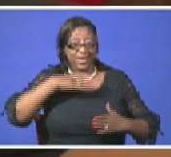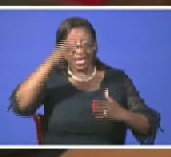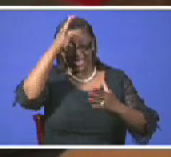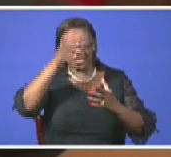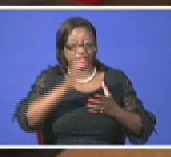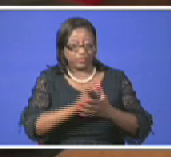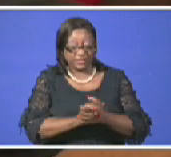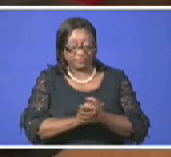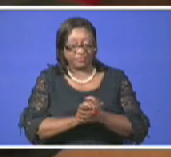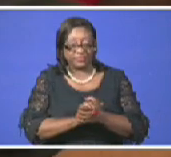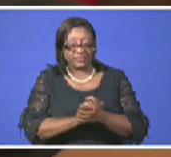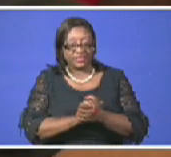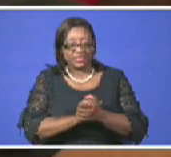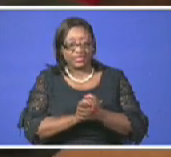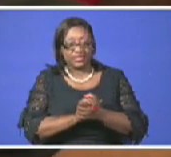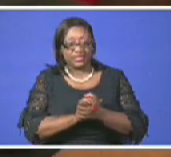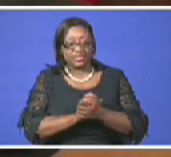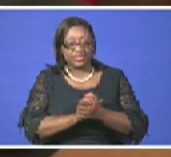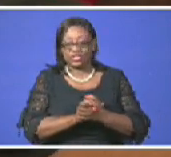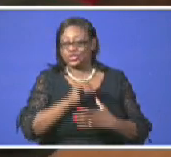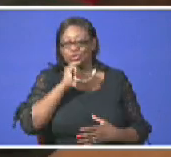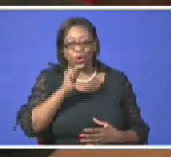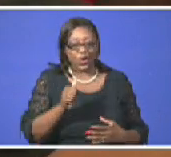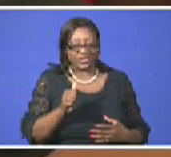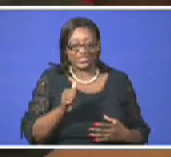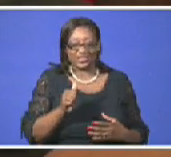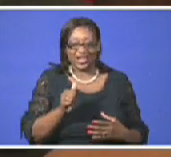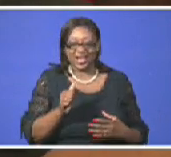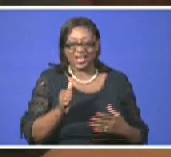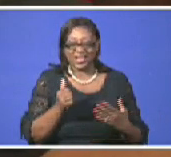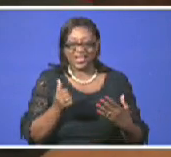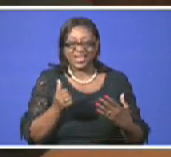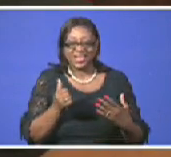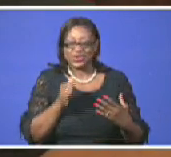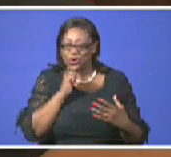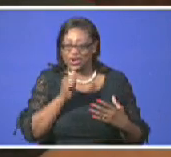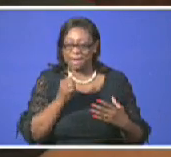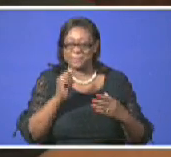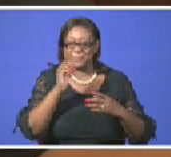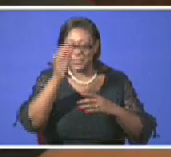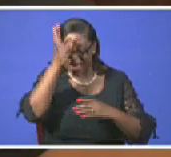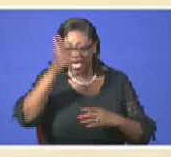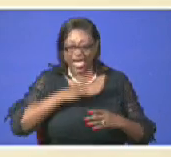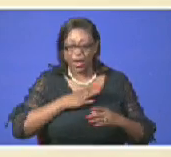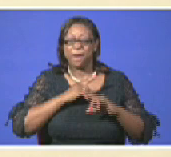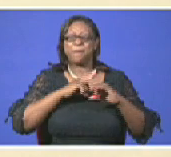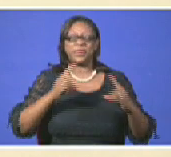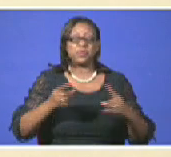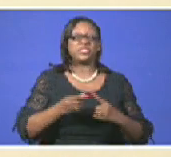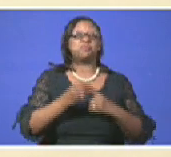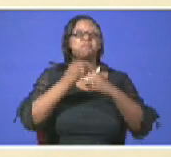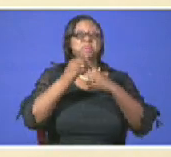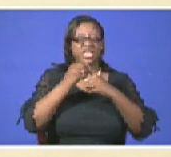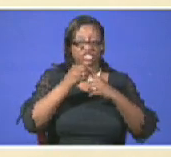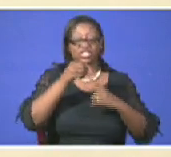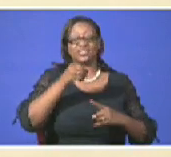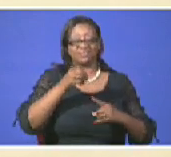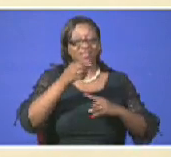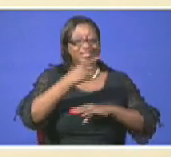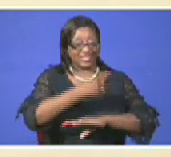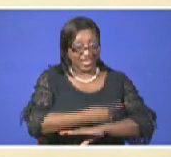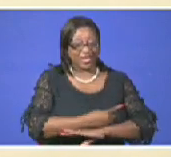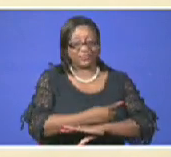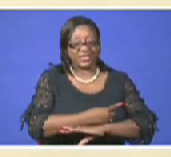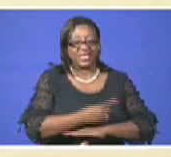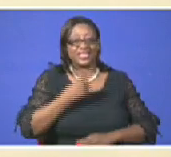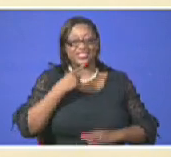he was not an ordinary man. Always remember, Valentine is a long, long